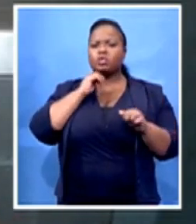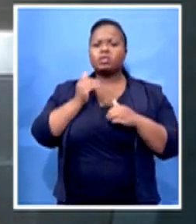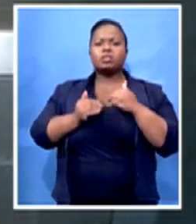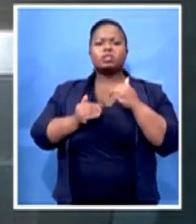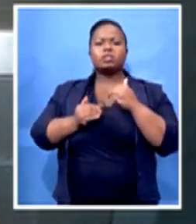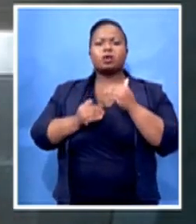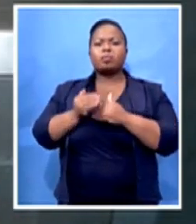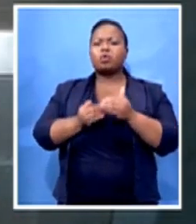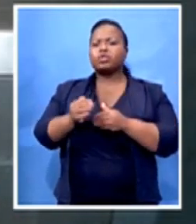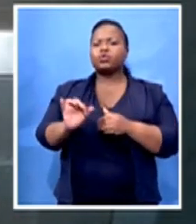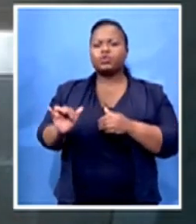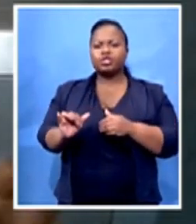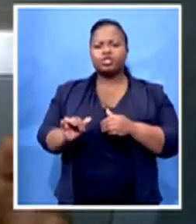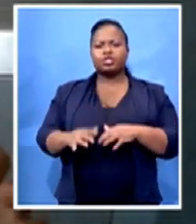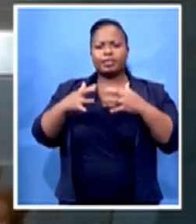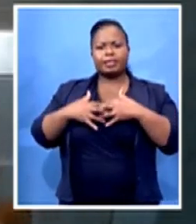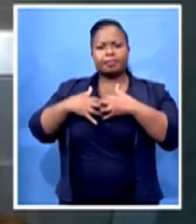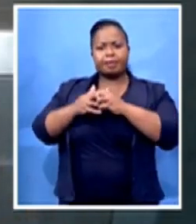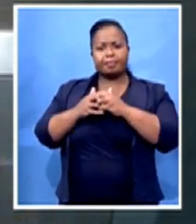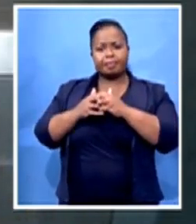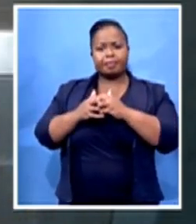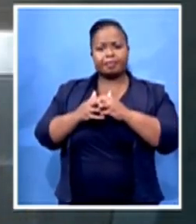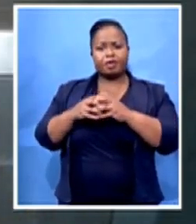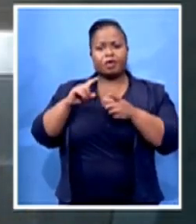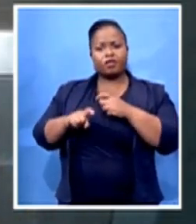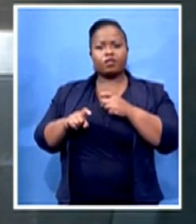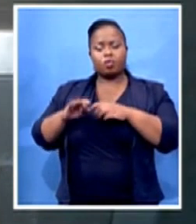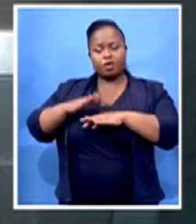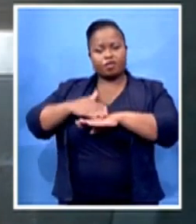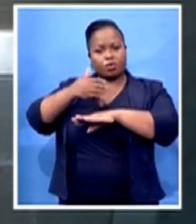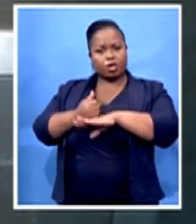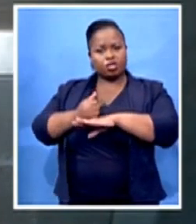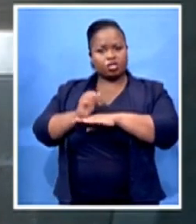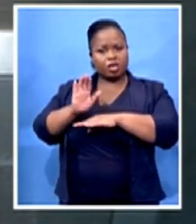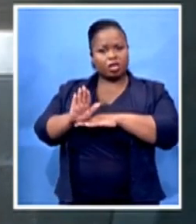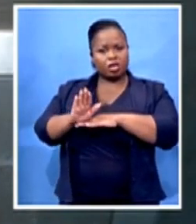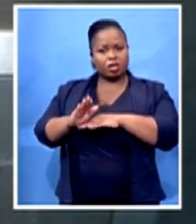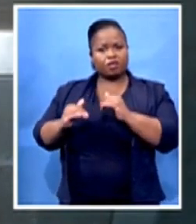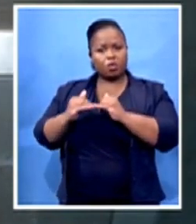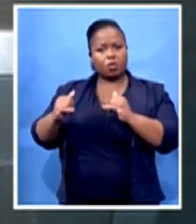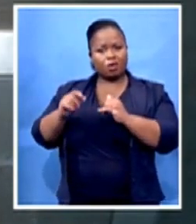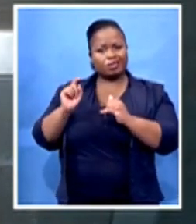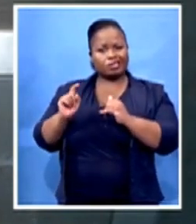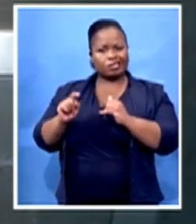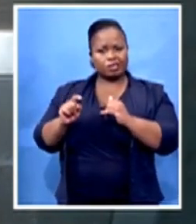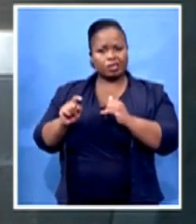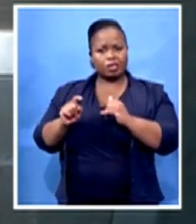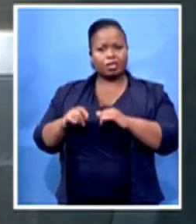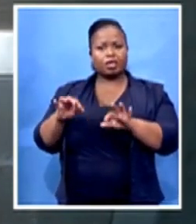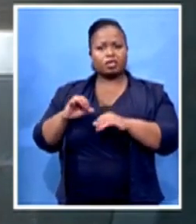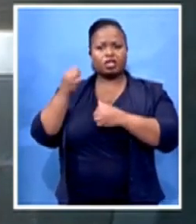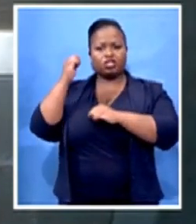security built in from the foundational elements of the engineering process? And then how